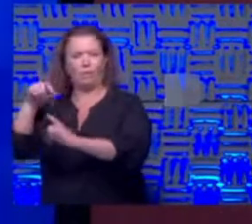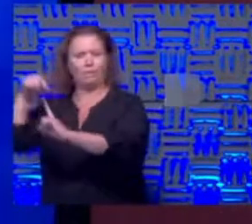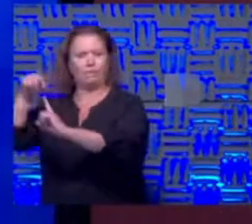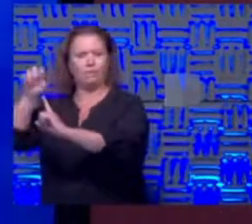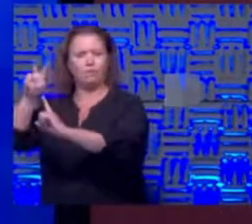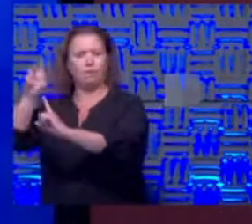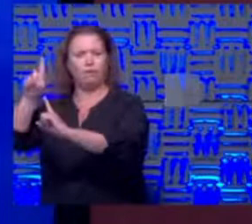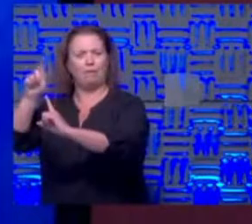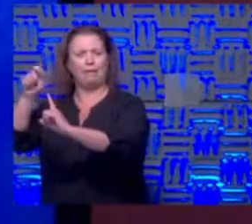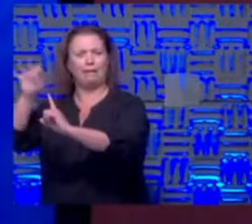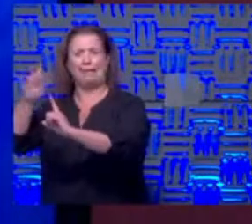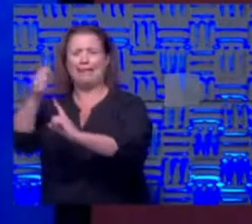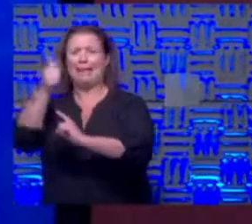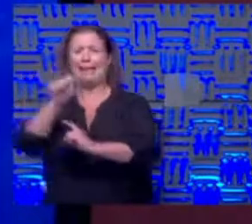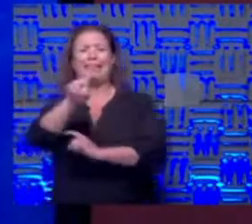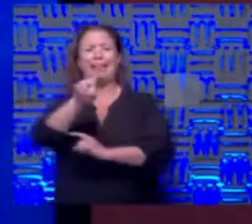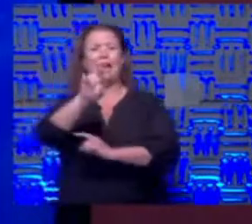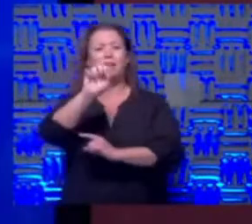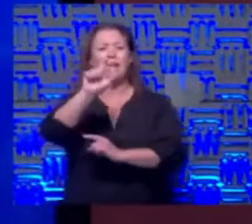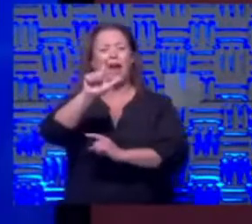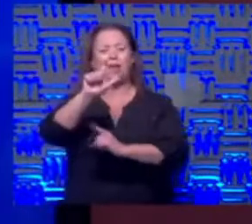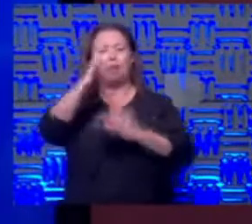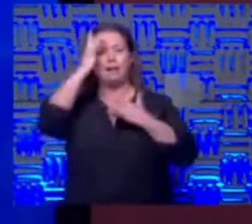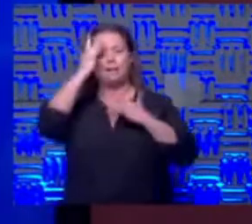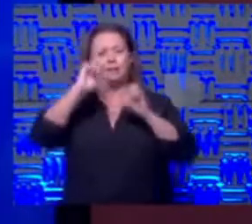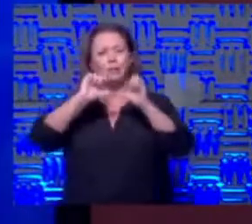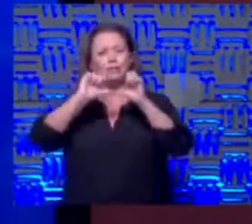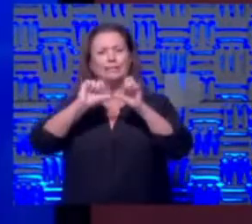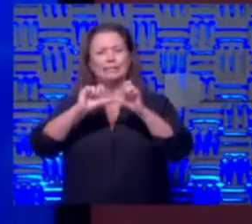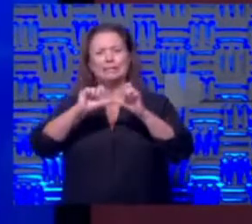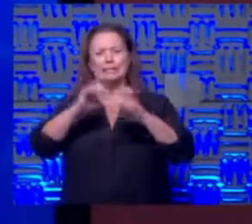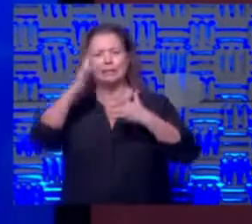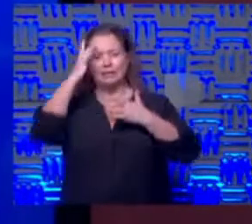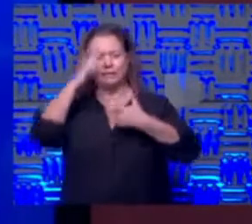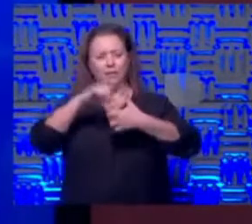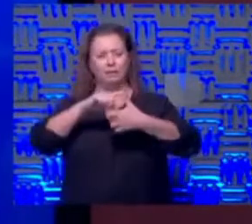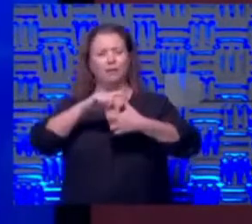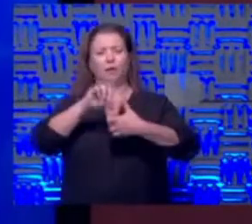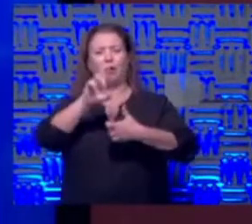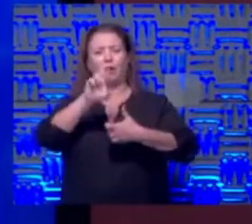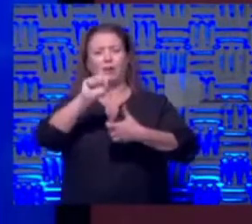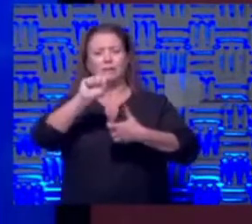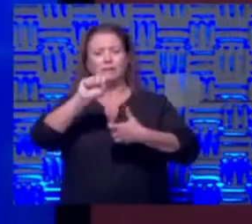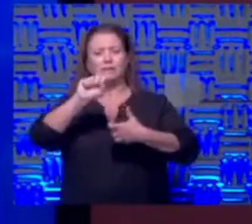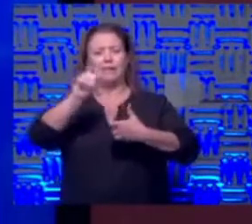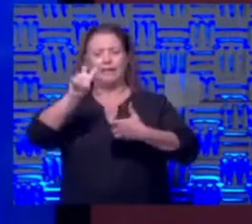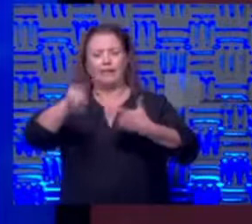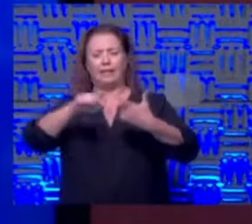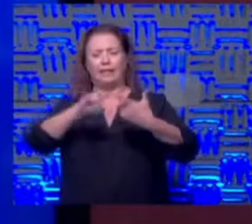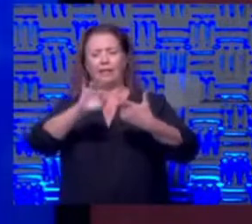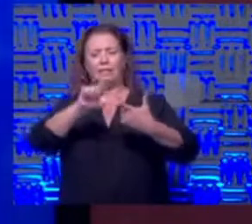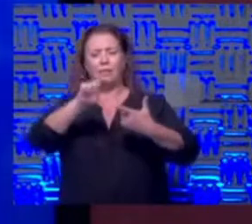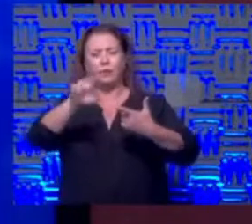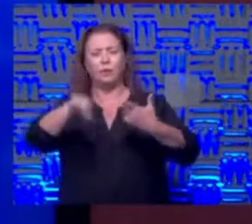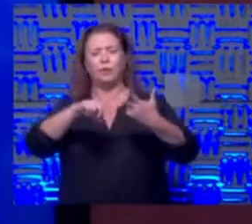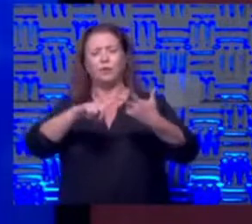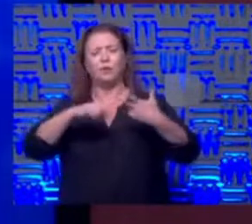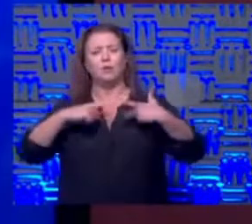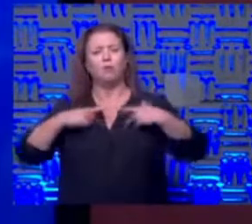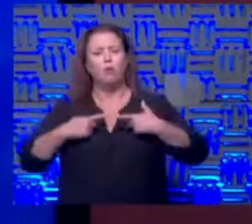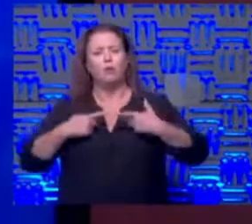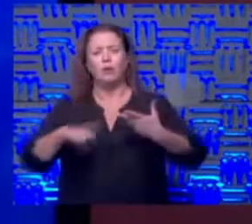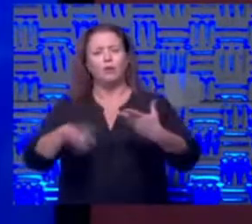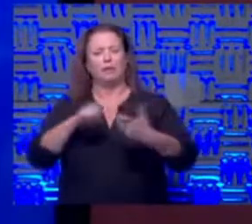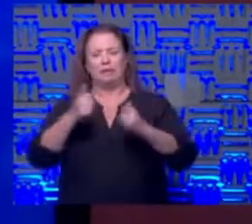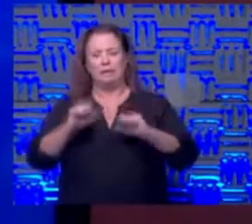Any viral illness that you get can make you sick for a while. If you get RSV, if you get metapneumovirus, parainfluenza, influenza, any of those can make you